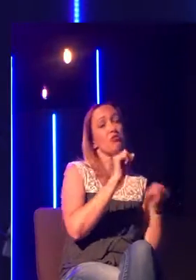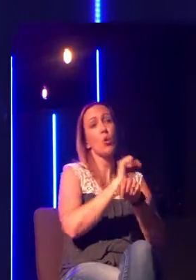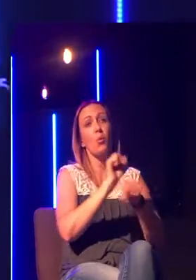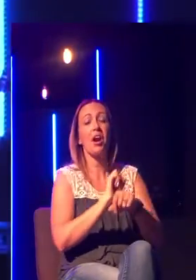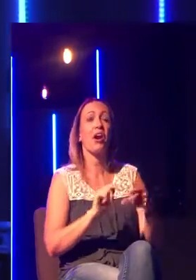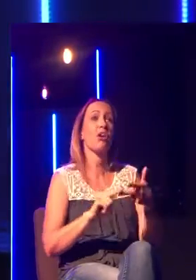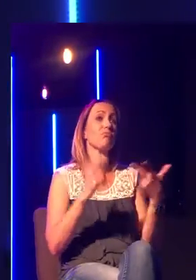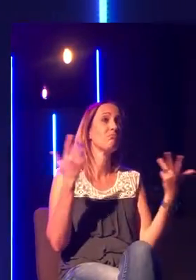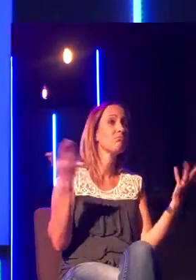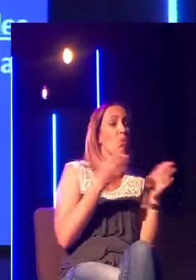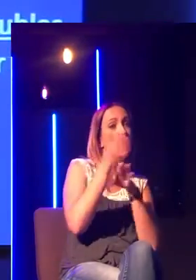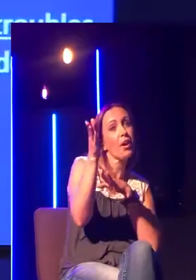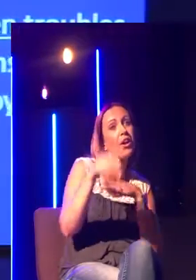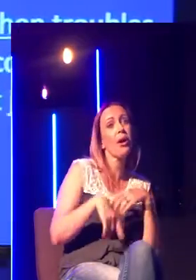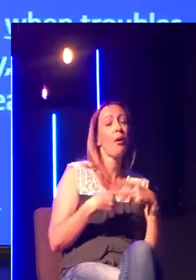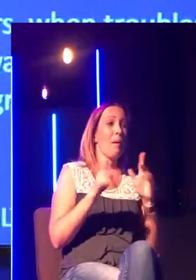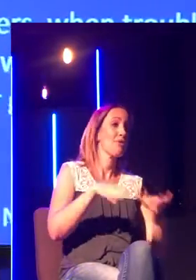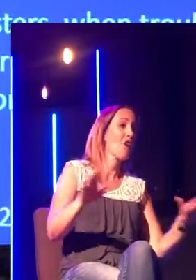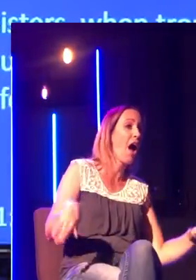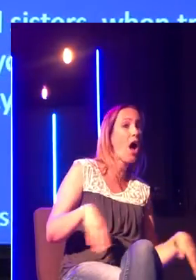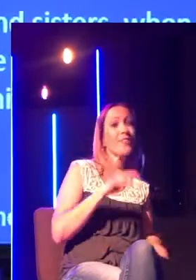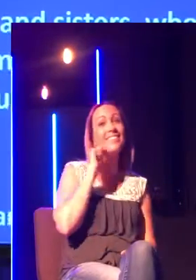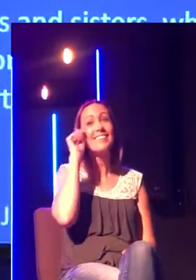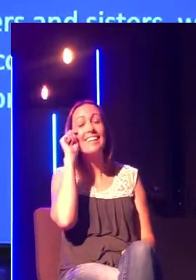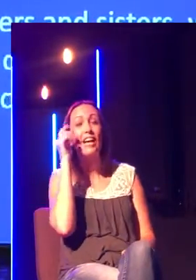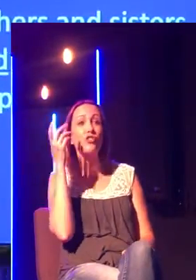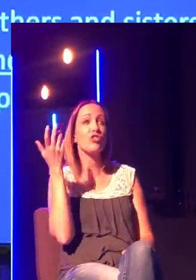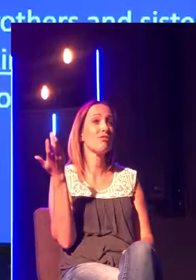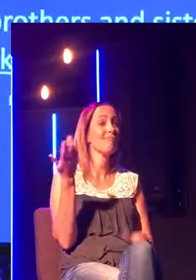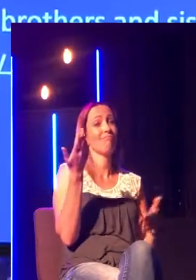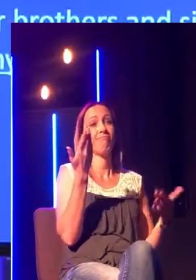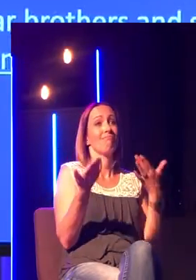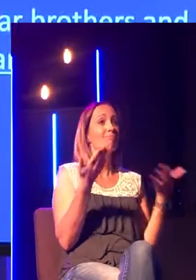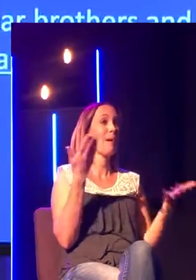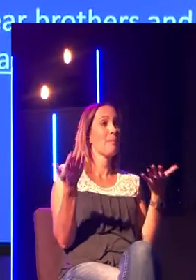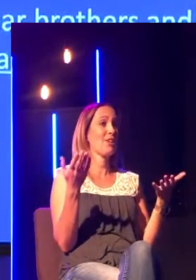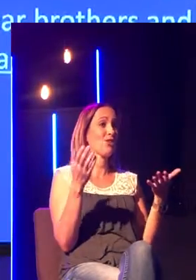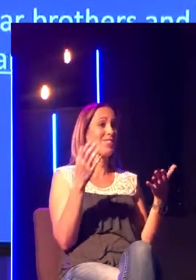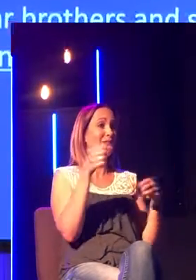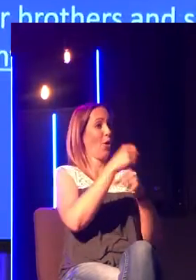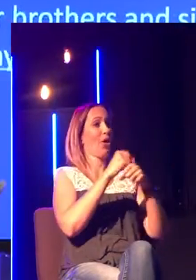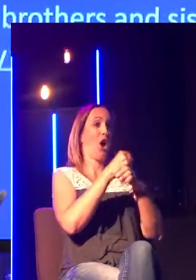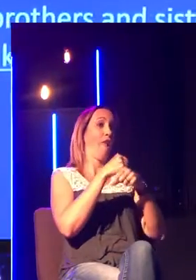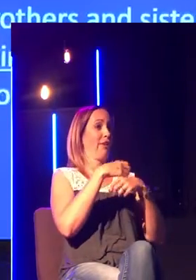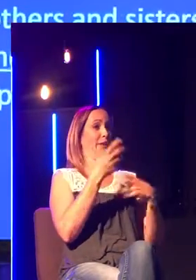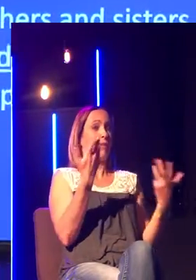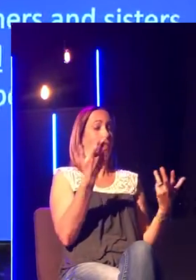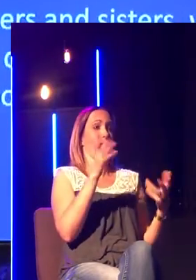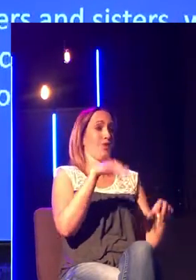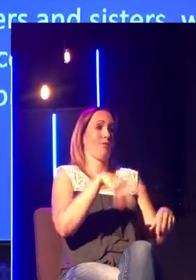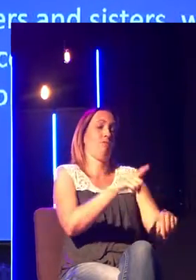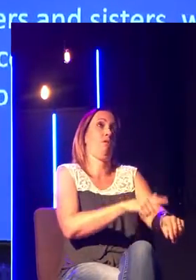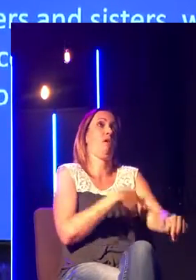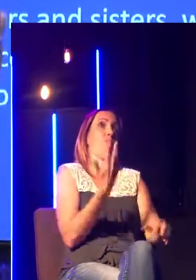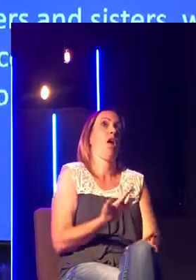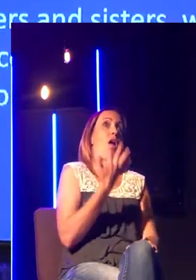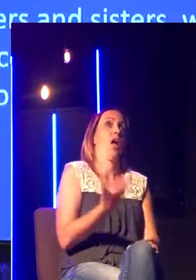be a job, it may be a child, it may be a teenager, it may have just been the barista at Starbucks. It just took way too long to get your